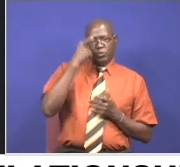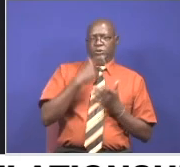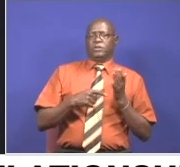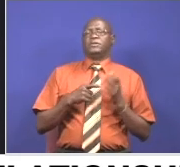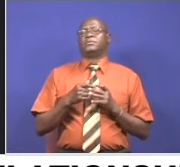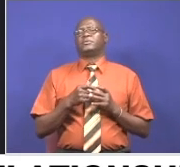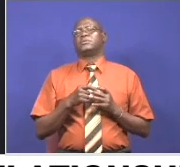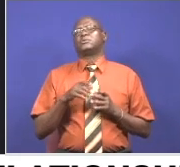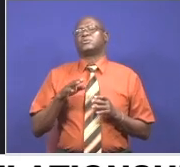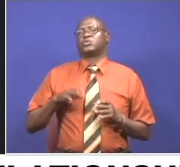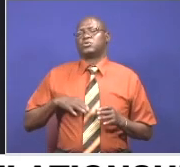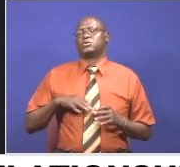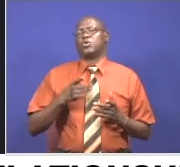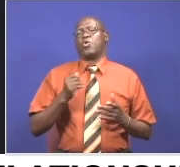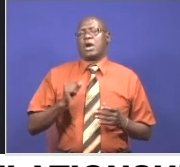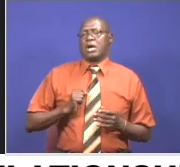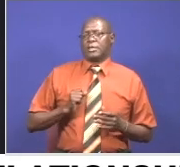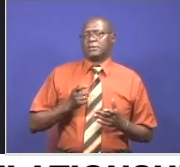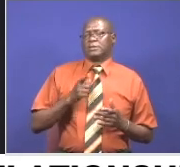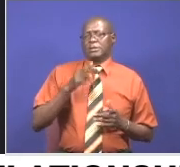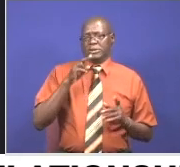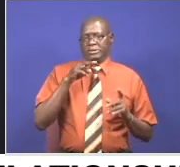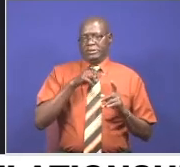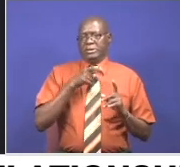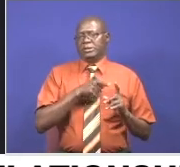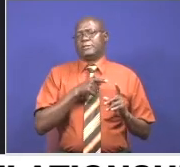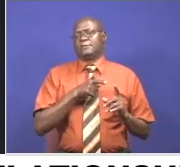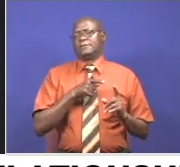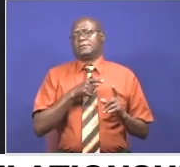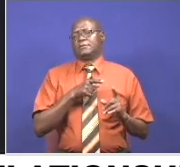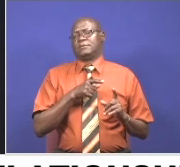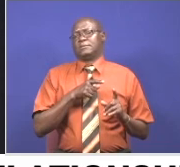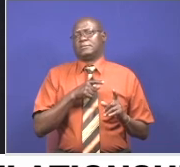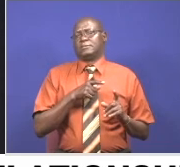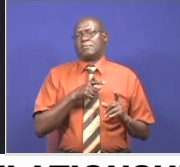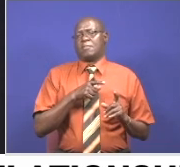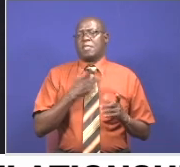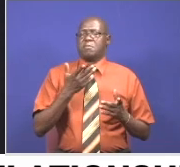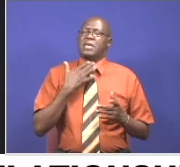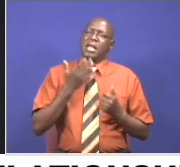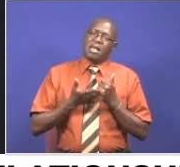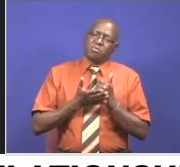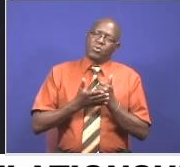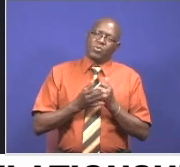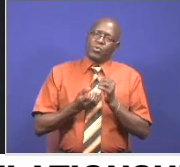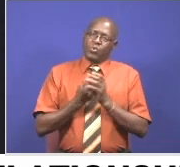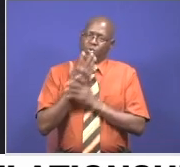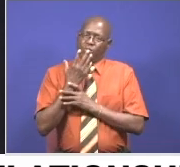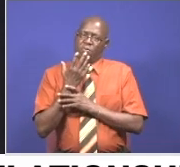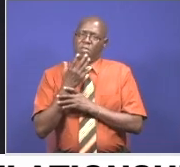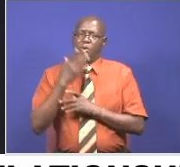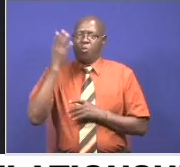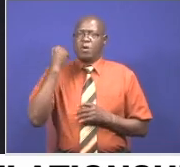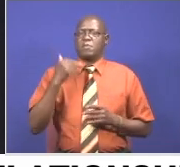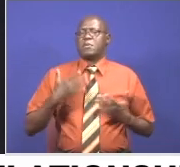should women or girls look at it as a point of, let me help him grow? Mm-hmm. Because there are people who